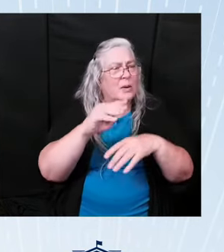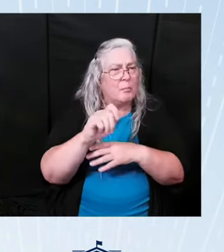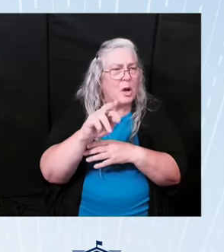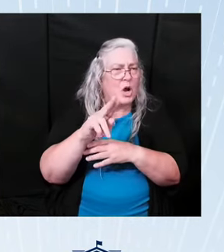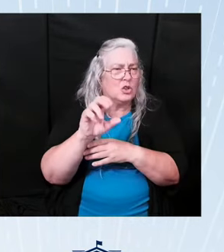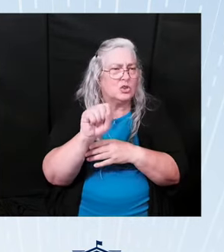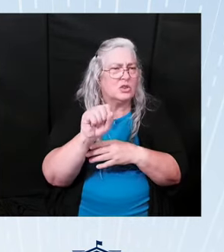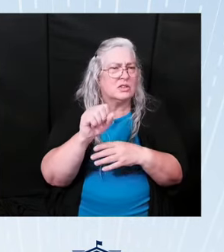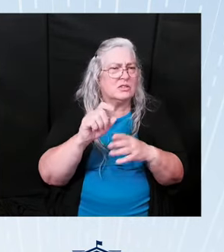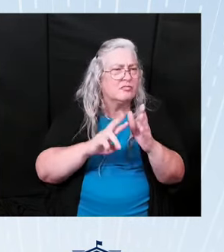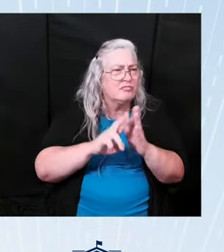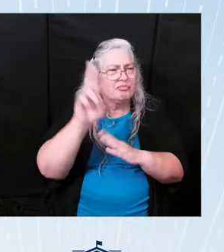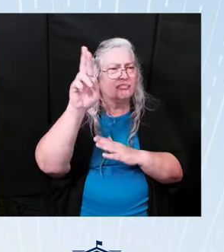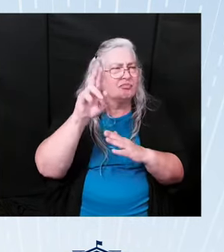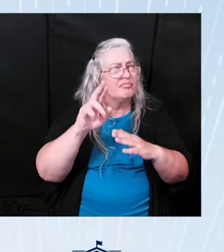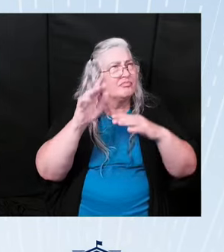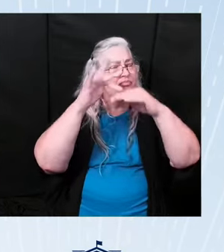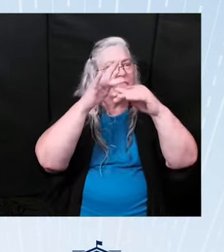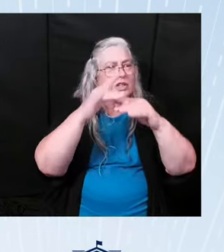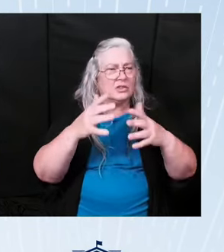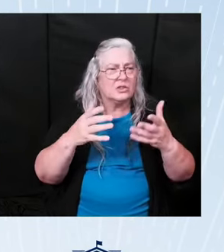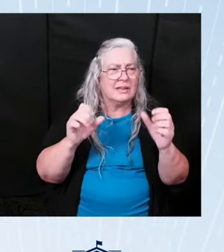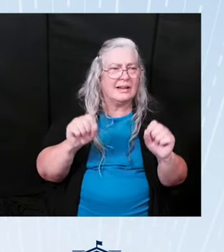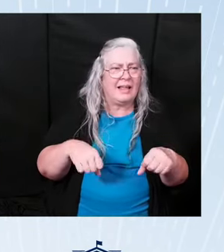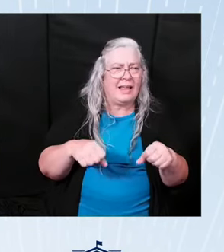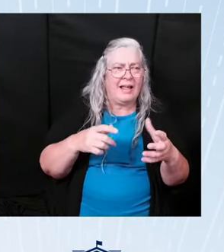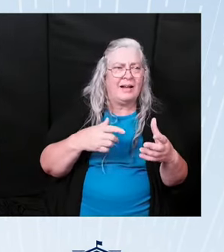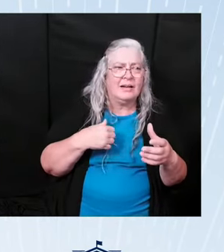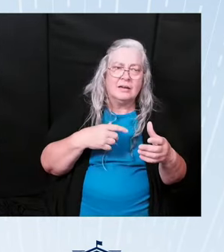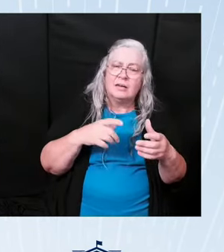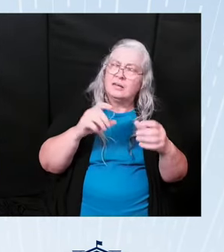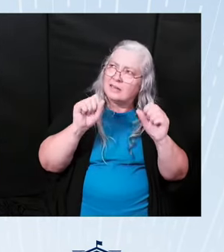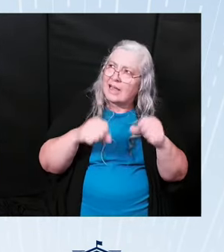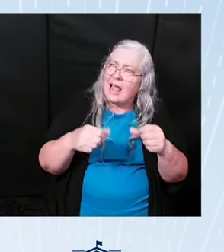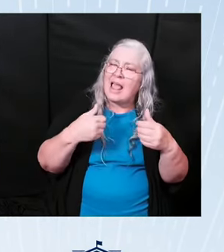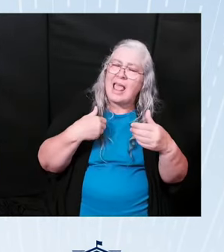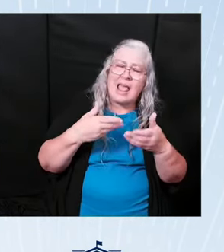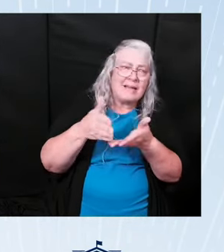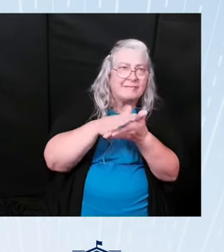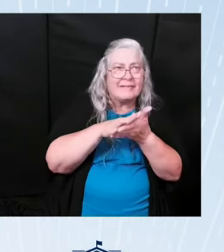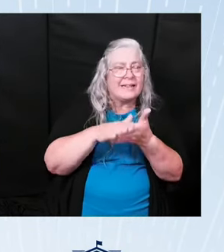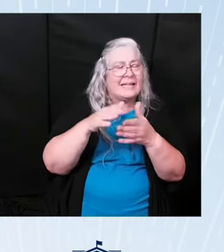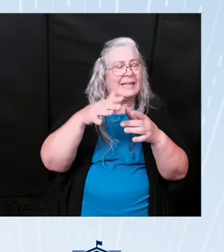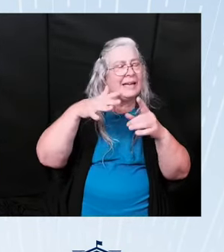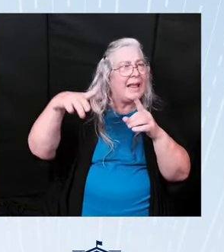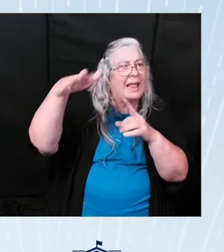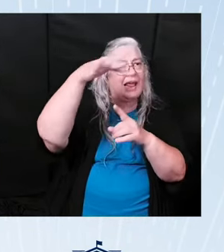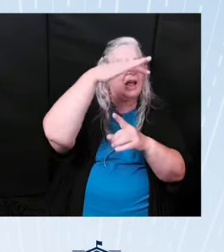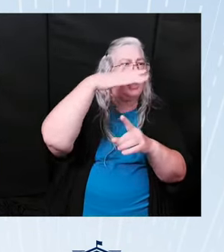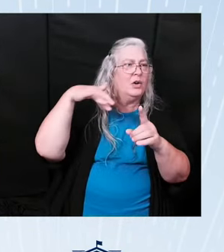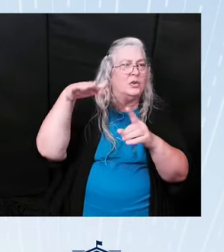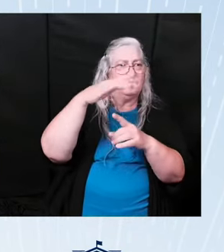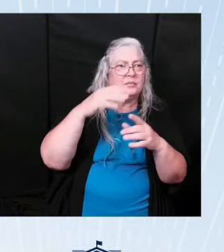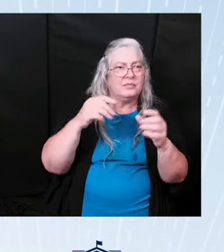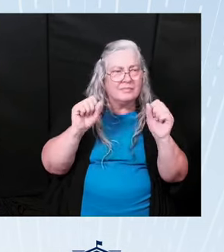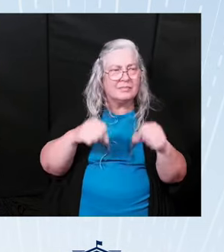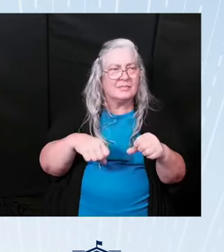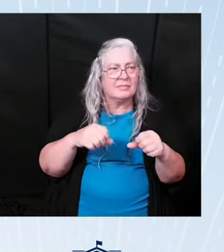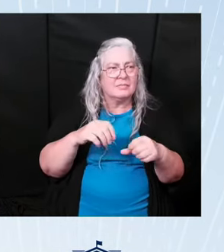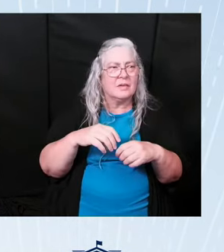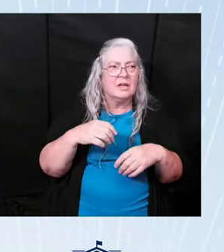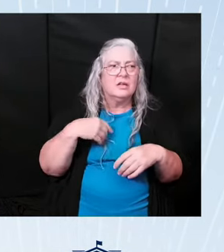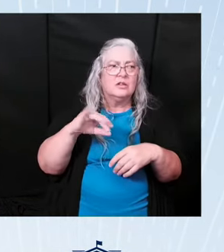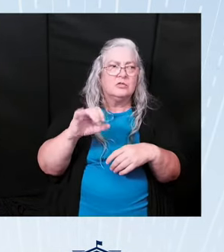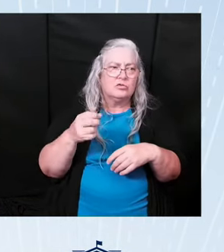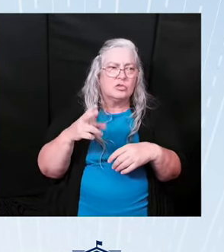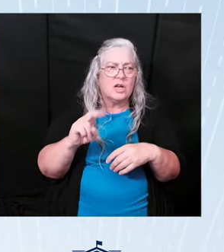in partnership with all of you. But to give you a sense of how we're doing 18 months in, we've announced over $300 billion in funds